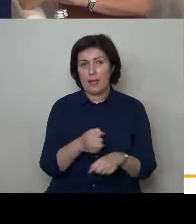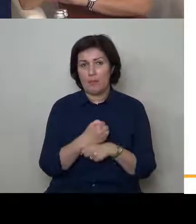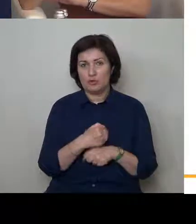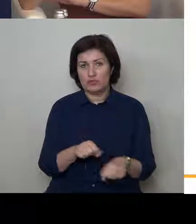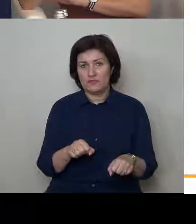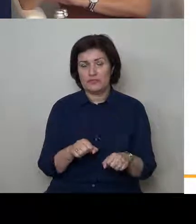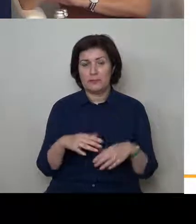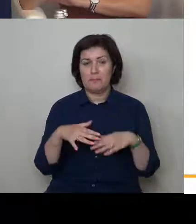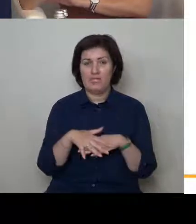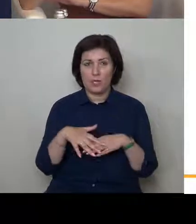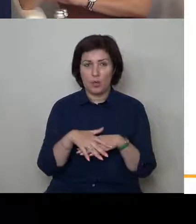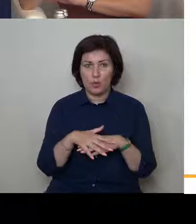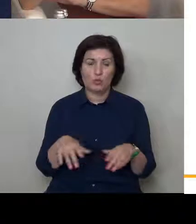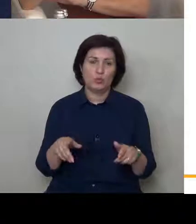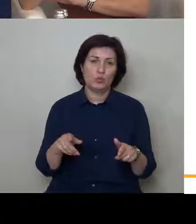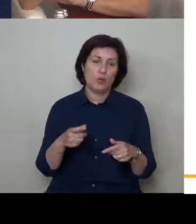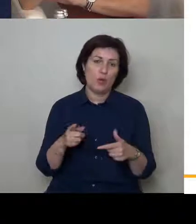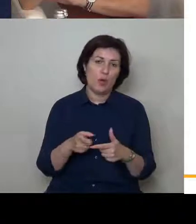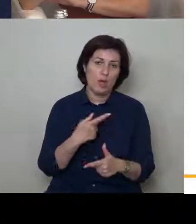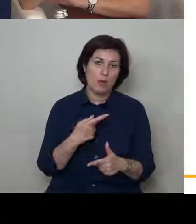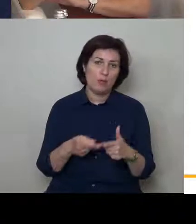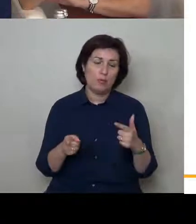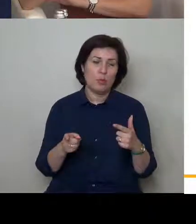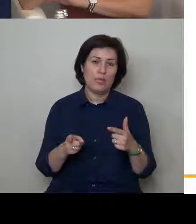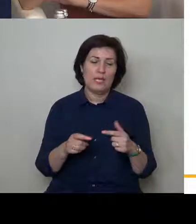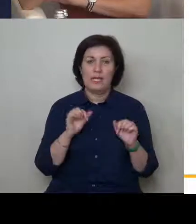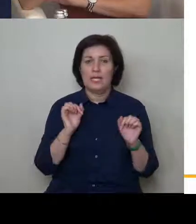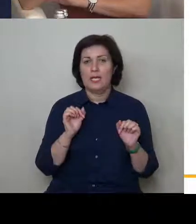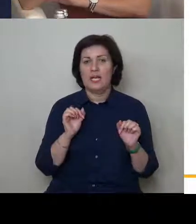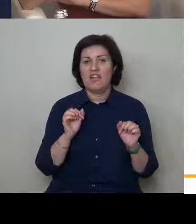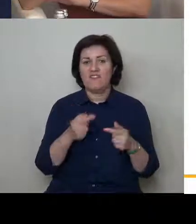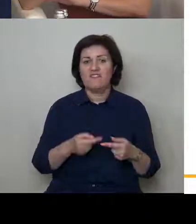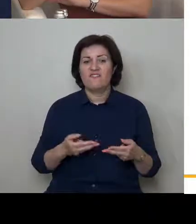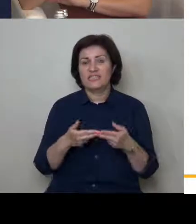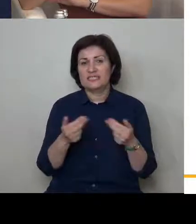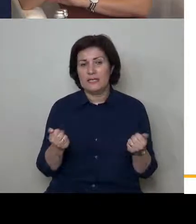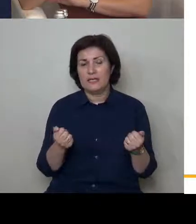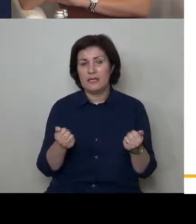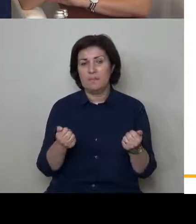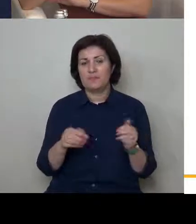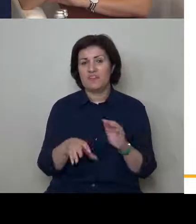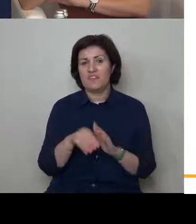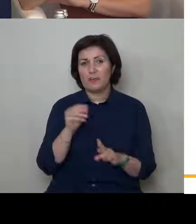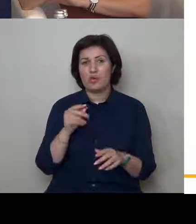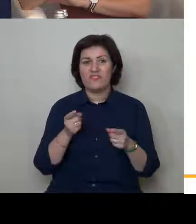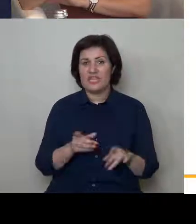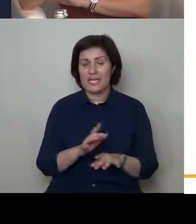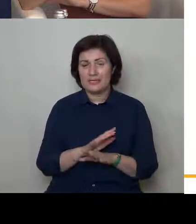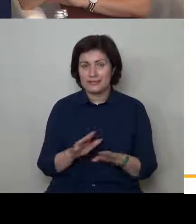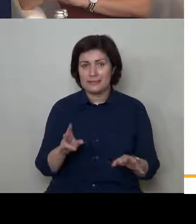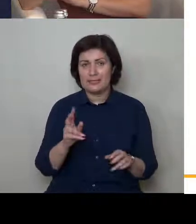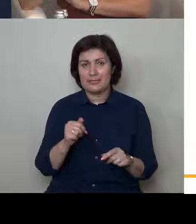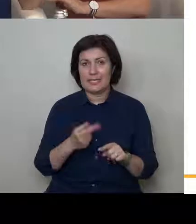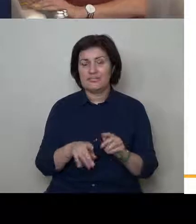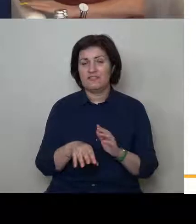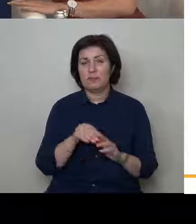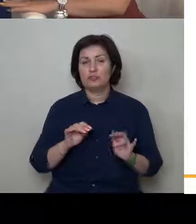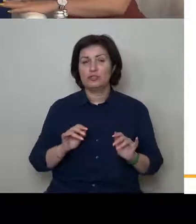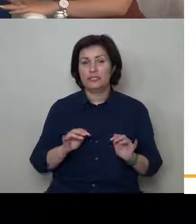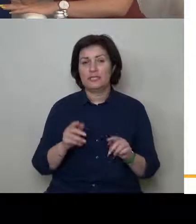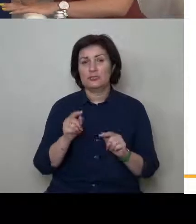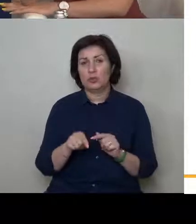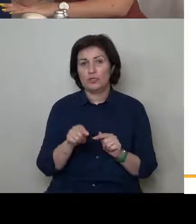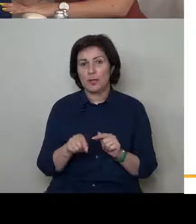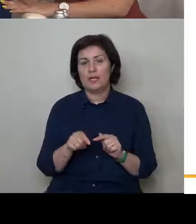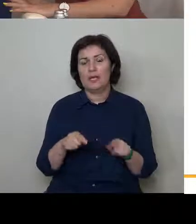158-1, and if that leads to a situation where it is impossible to count the votes, or where